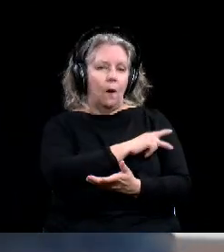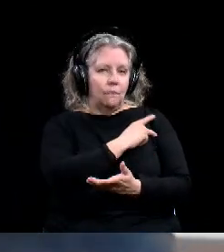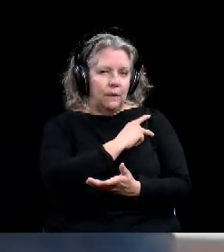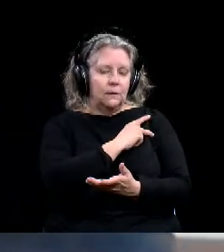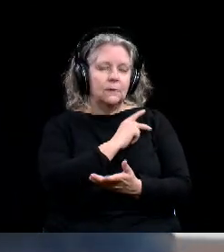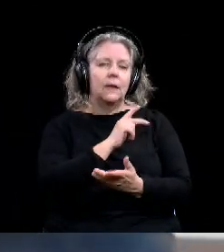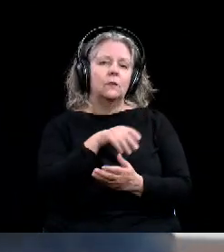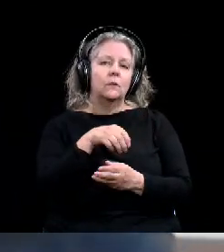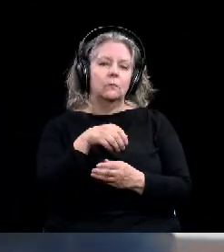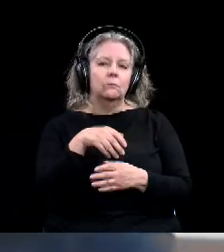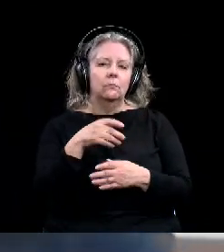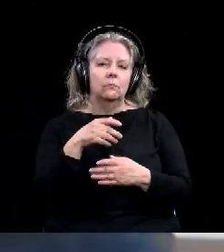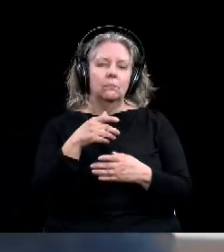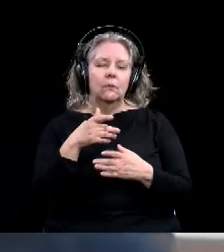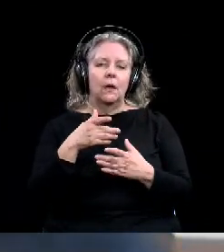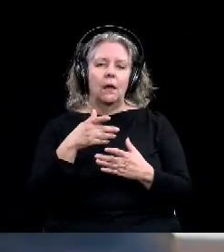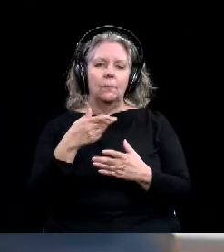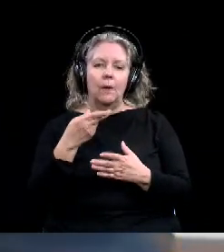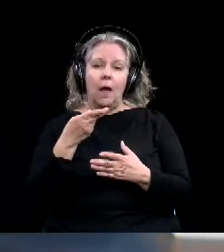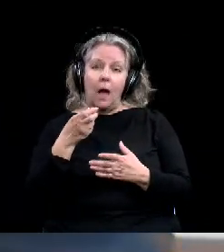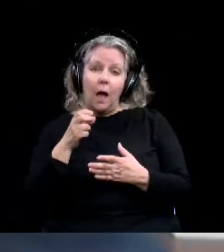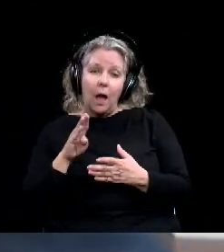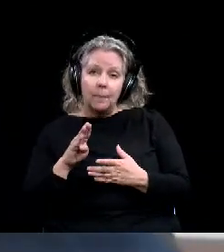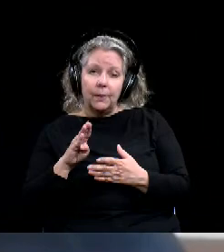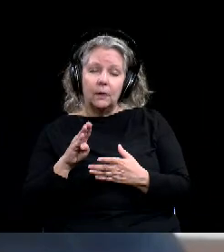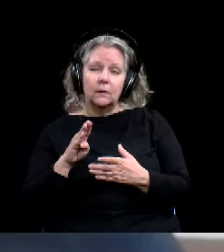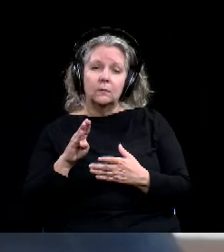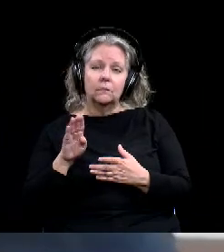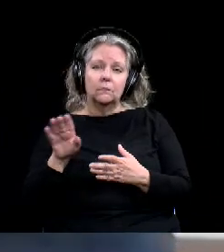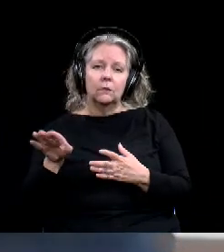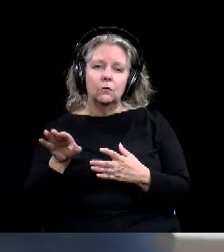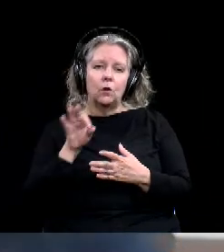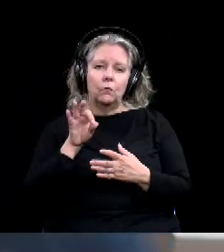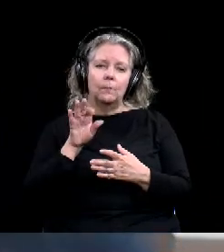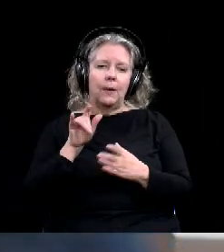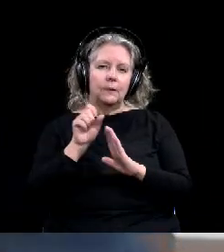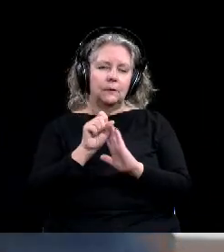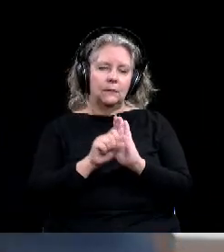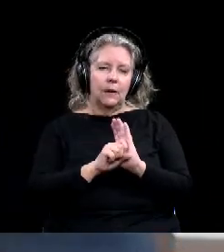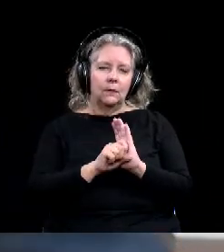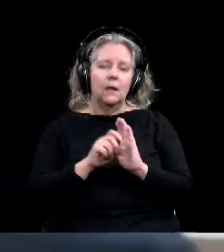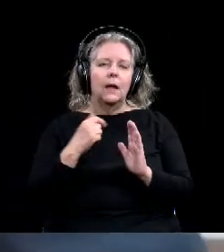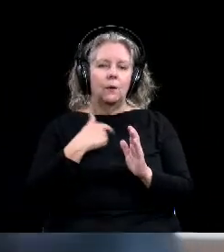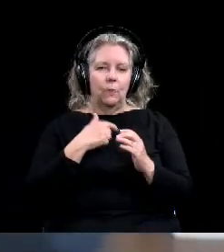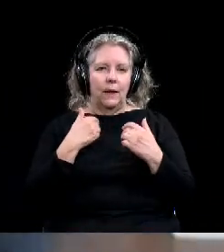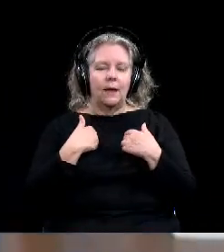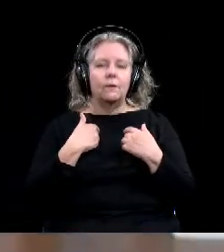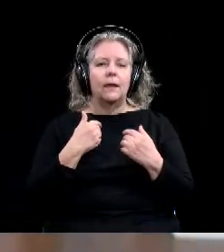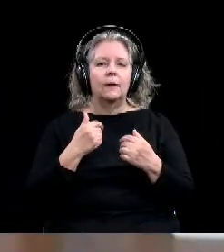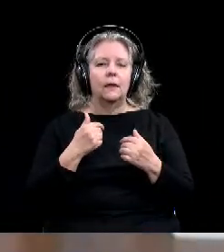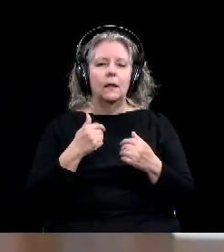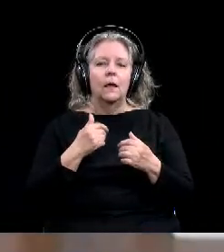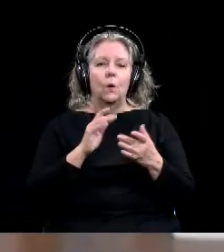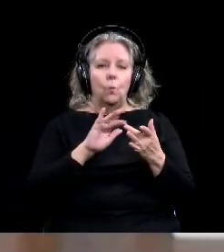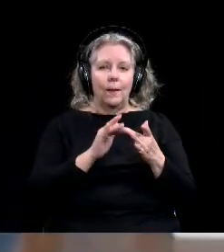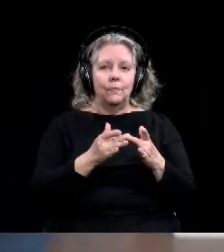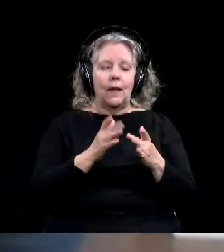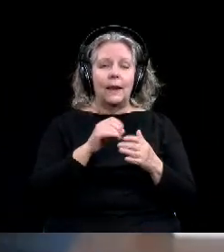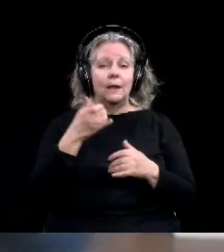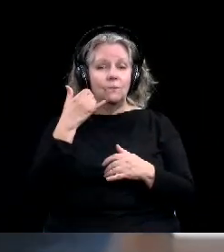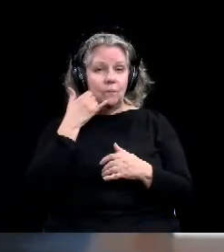a public website and phone number for vaccine scheduling. We launched both the website and the phone line on Friday of last